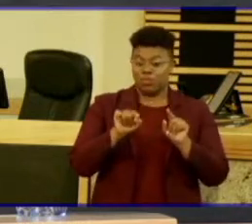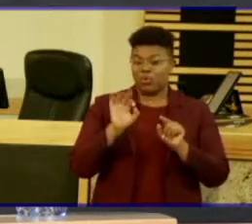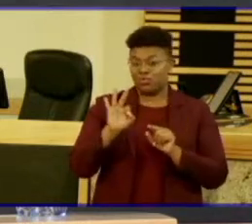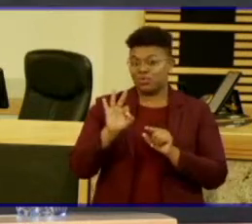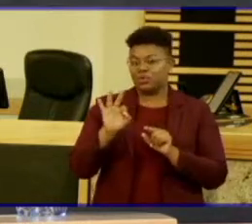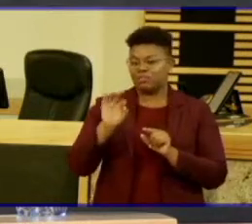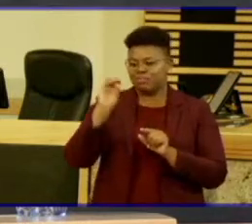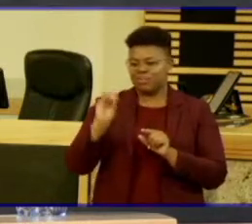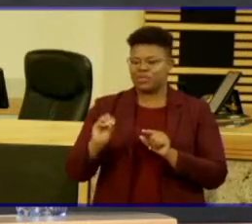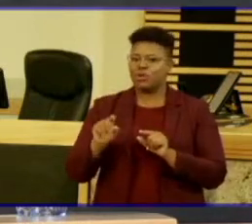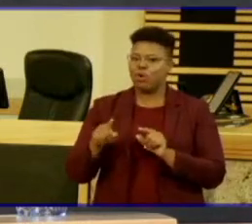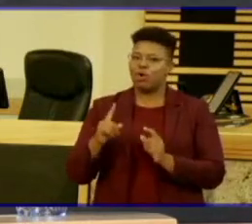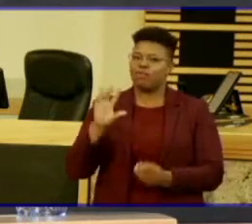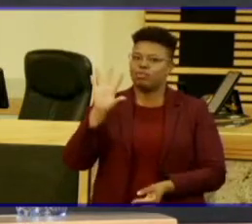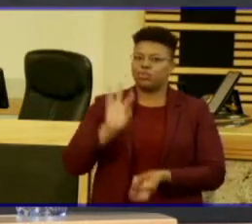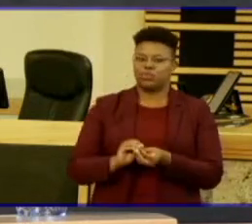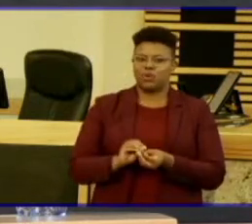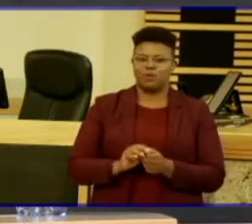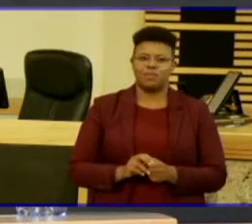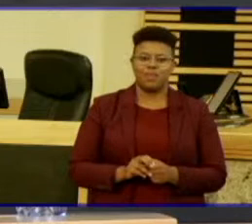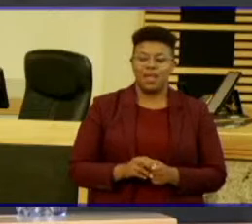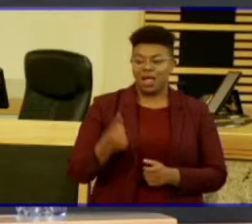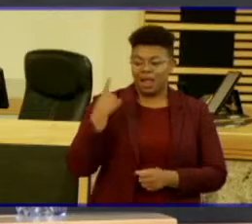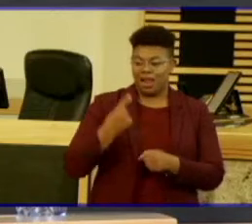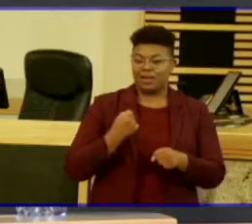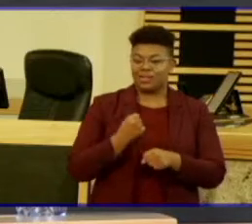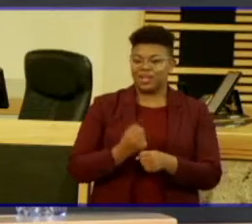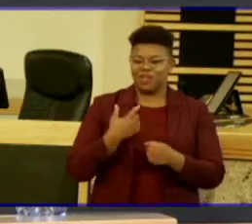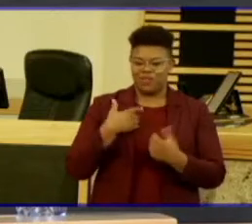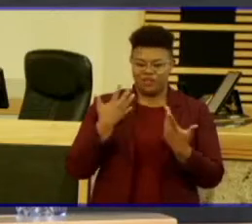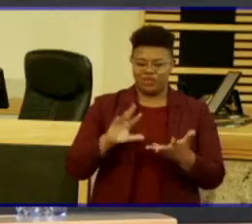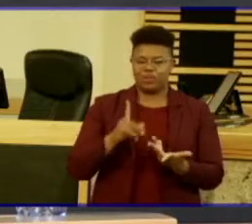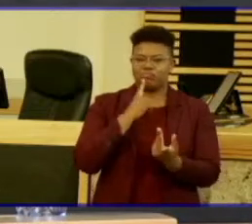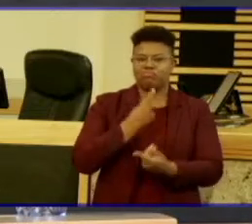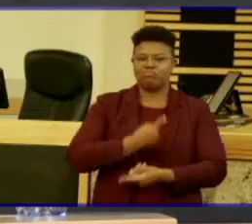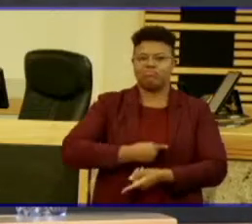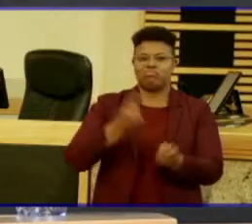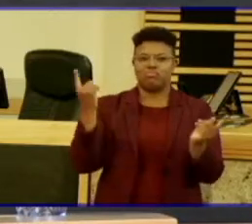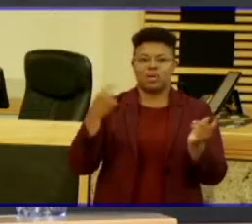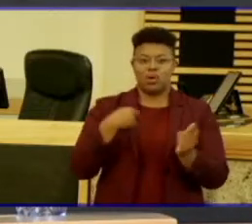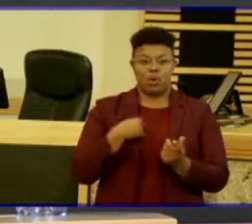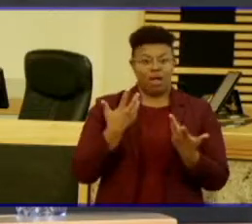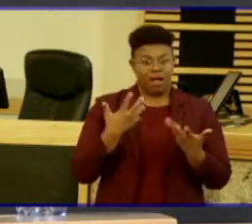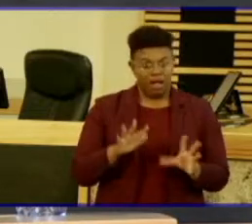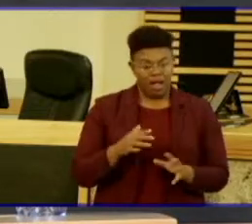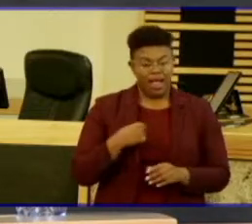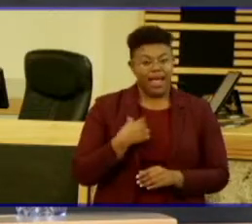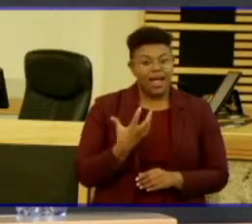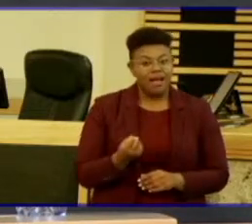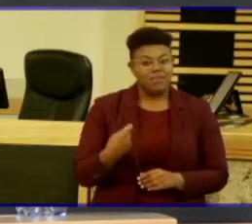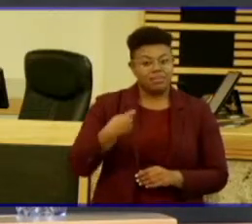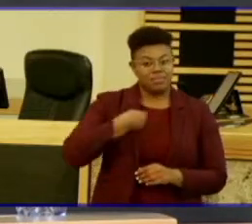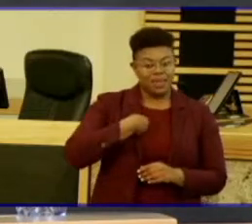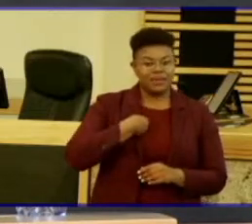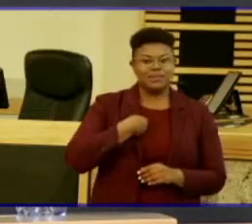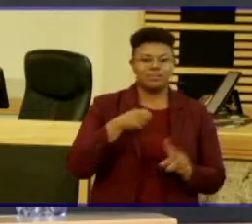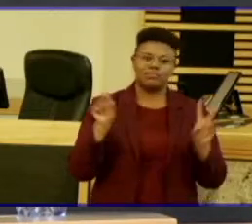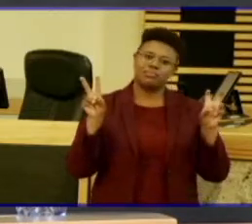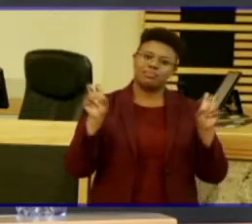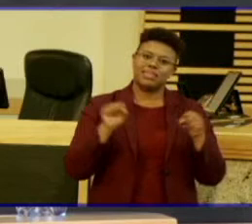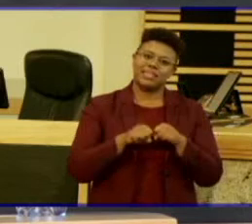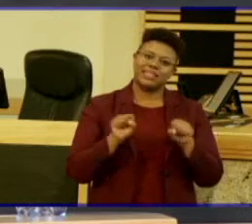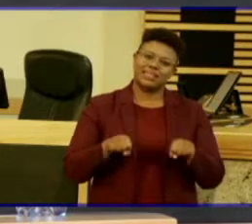expenditure. Honorable Speaker, last year we announced our plans to roll out the Have I Been Paid system to 8 more